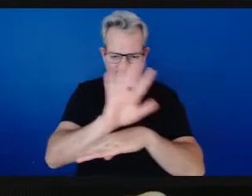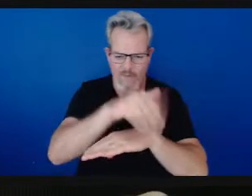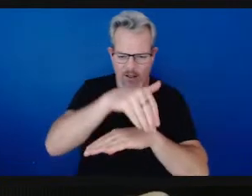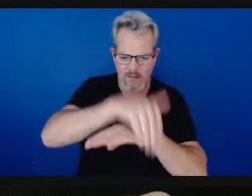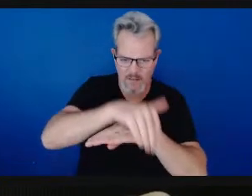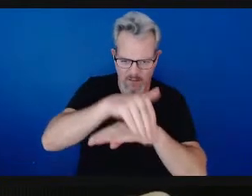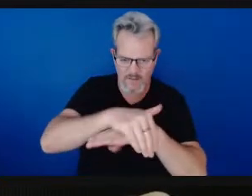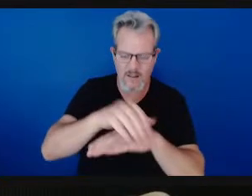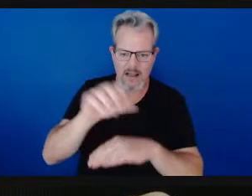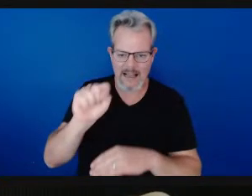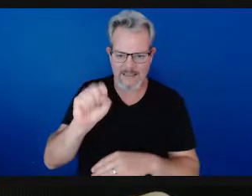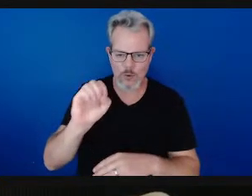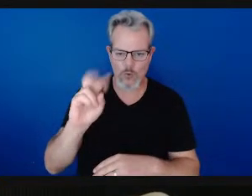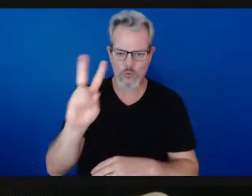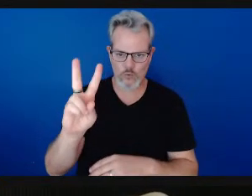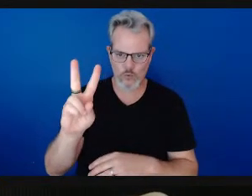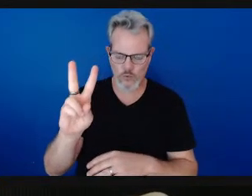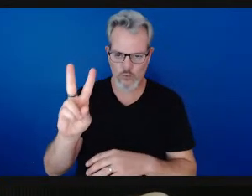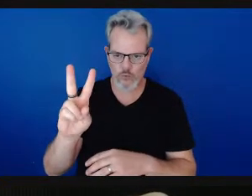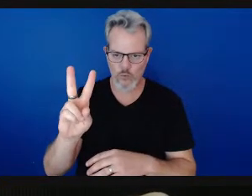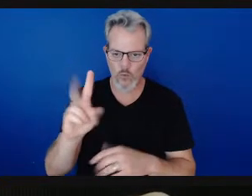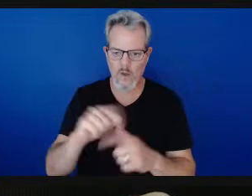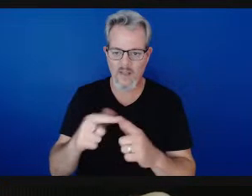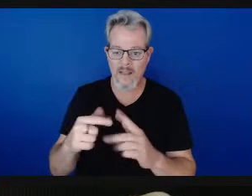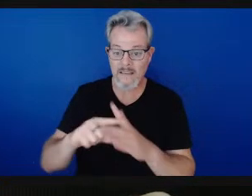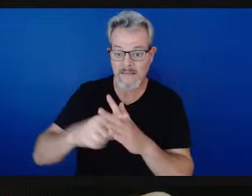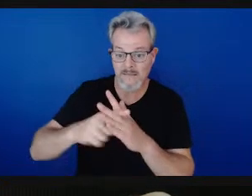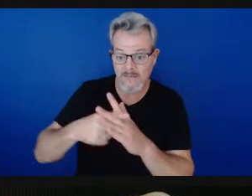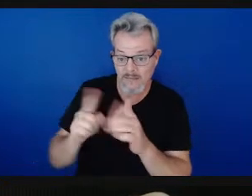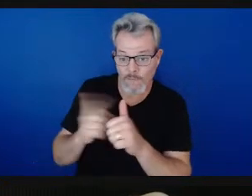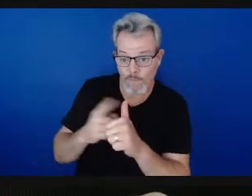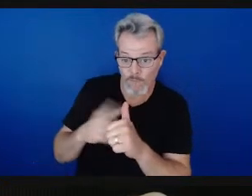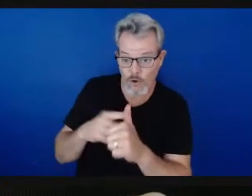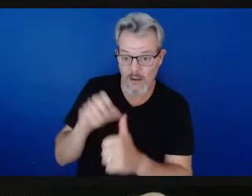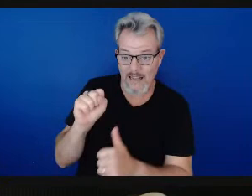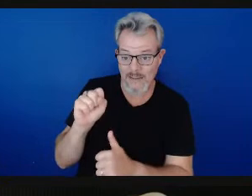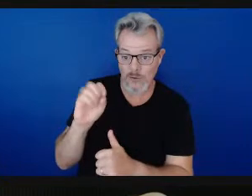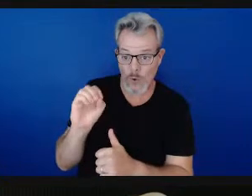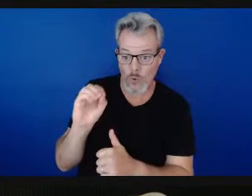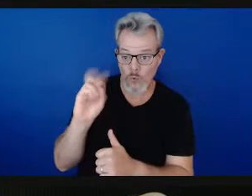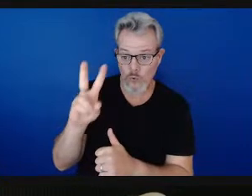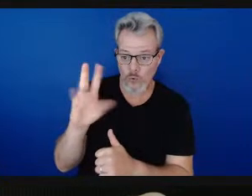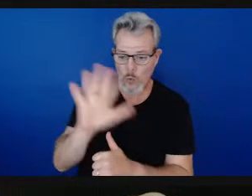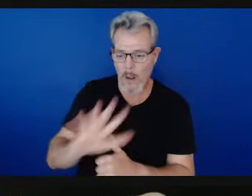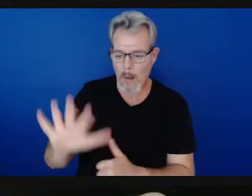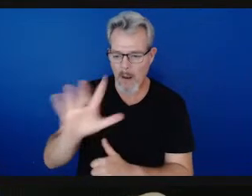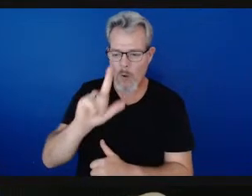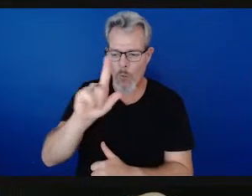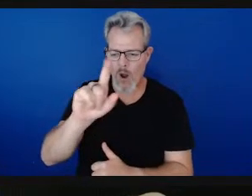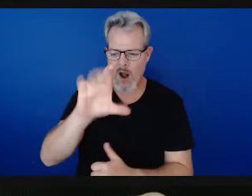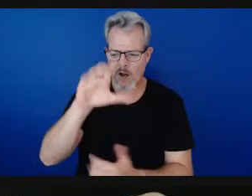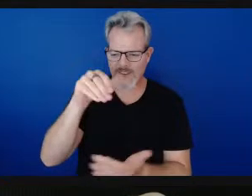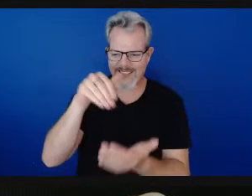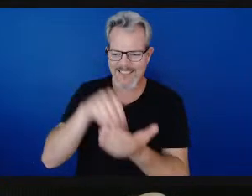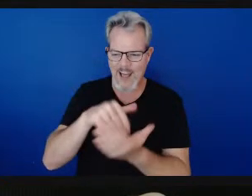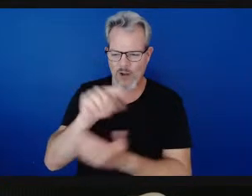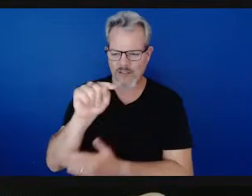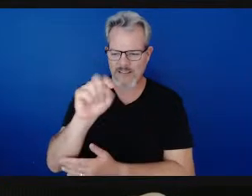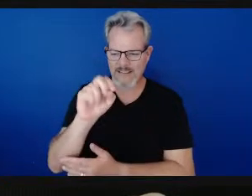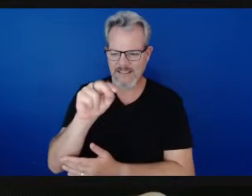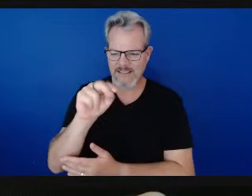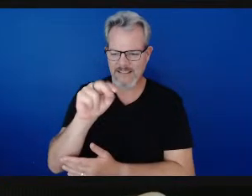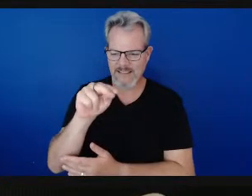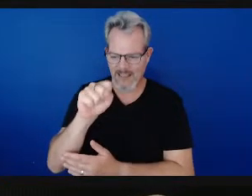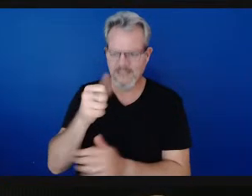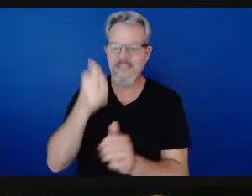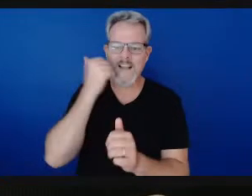the preliminary emission rates are, quote, of up to 100,000 tons per day or more.